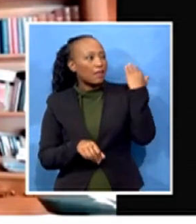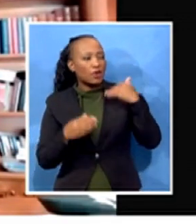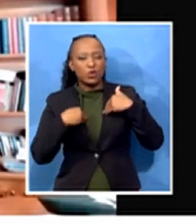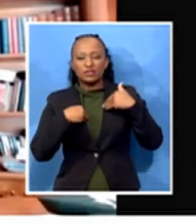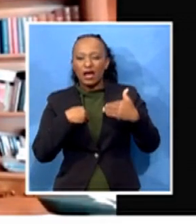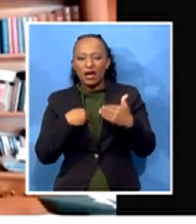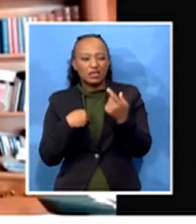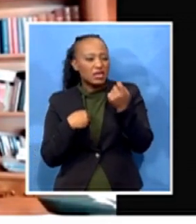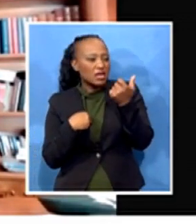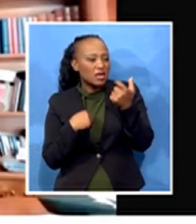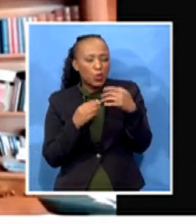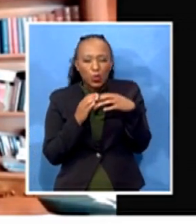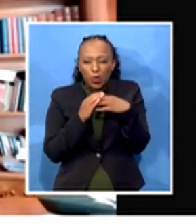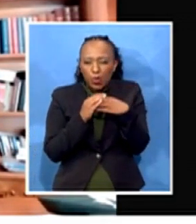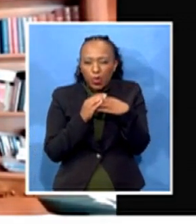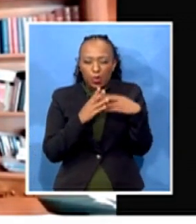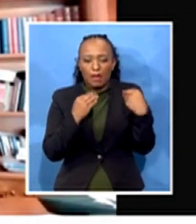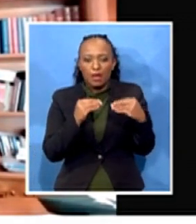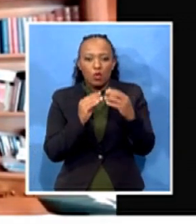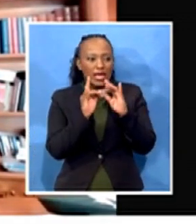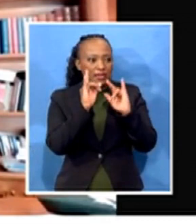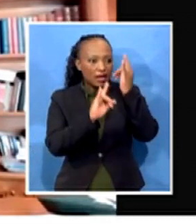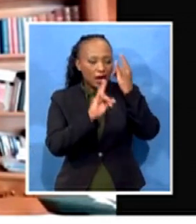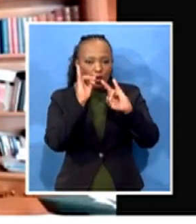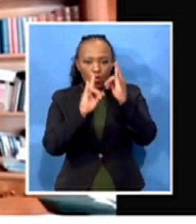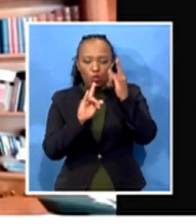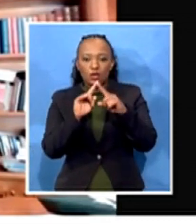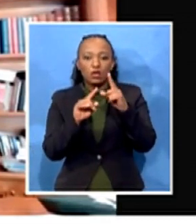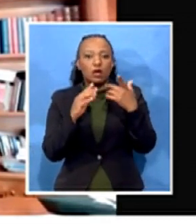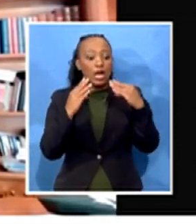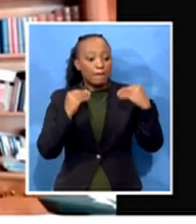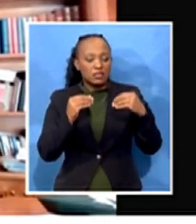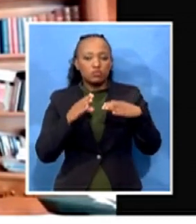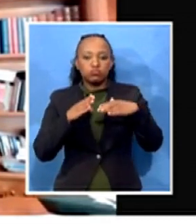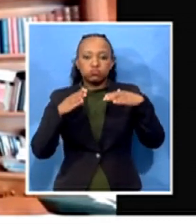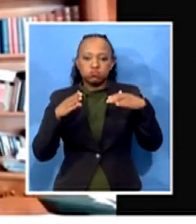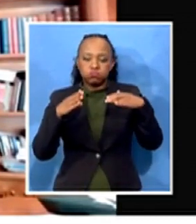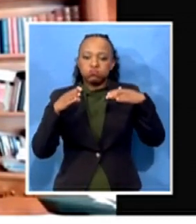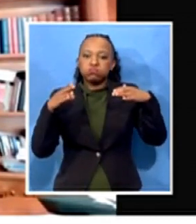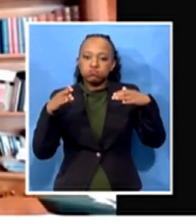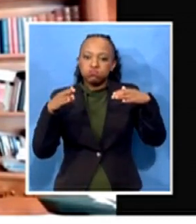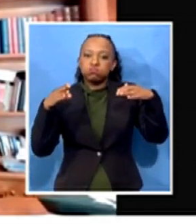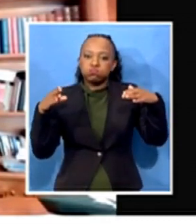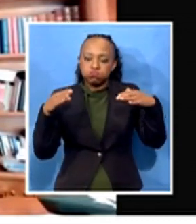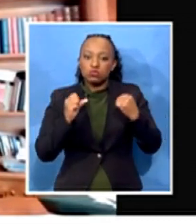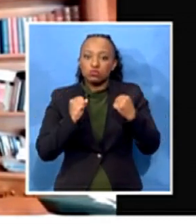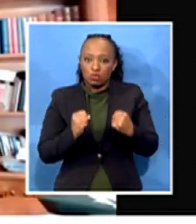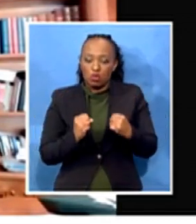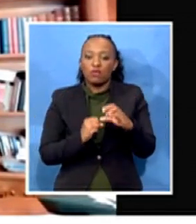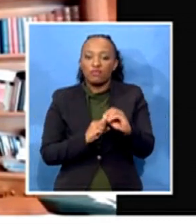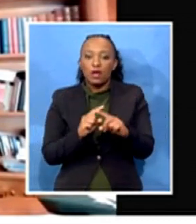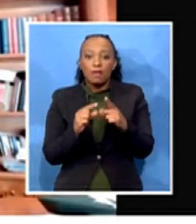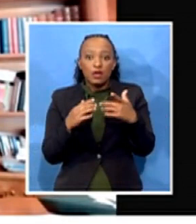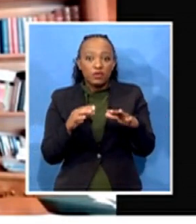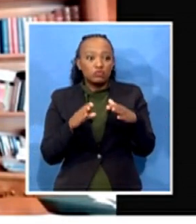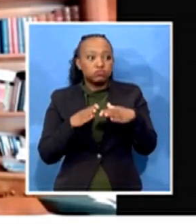centers, the industry has grown from strength to strength, and it has grown by leaps and bounds.